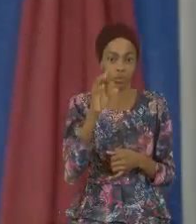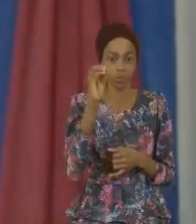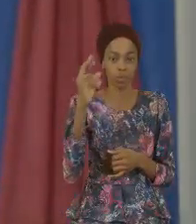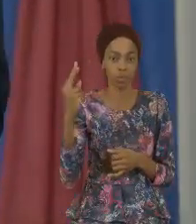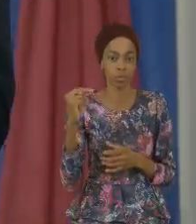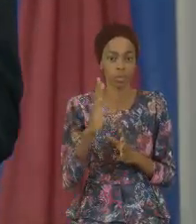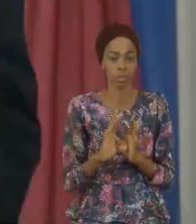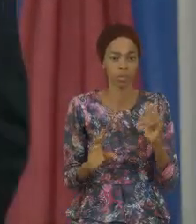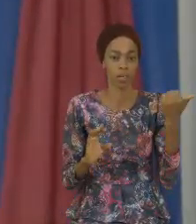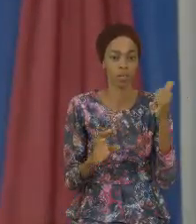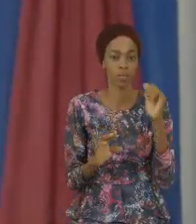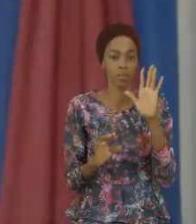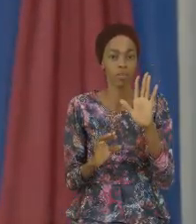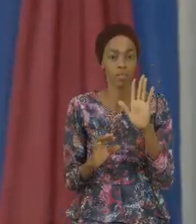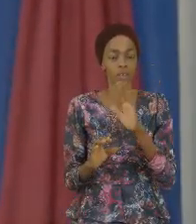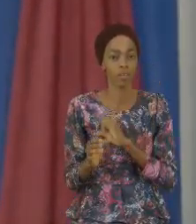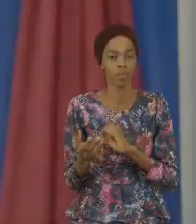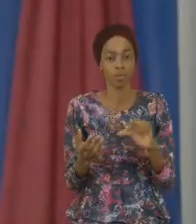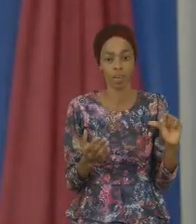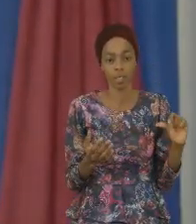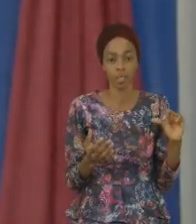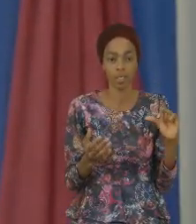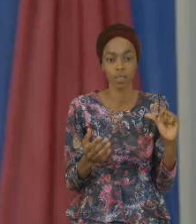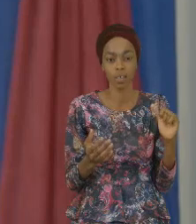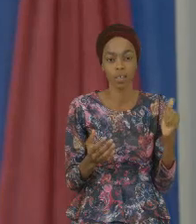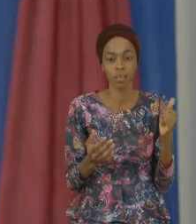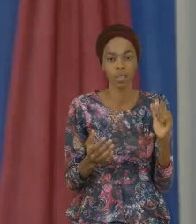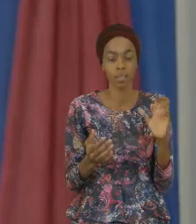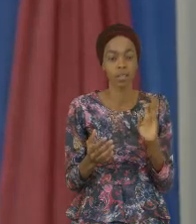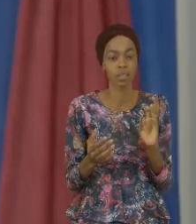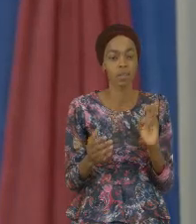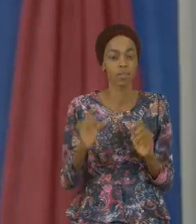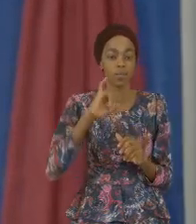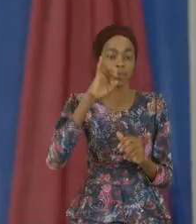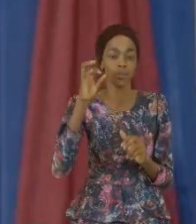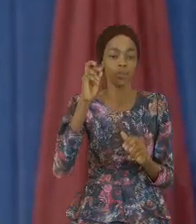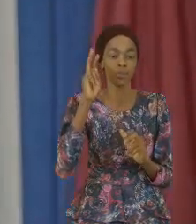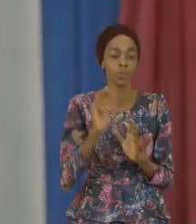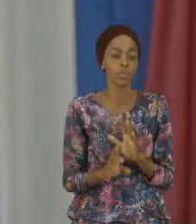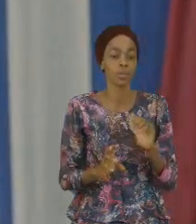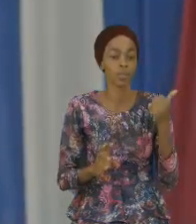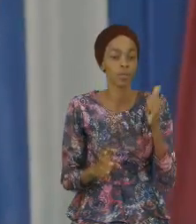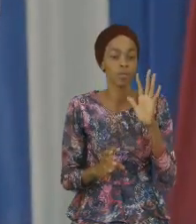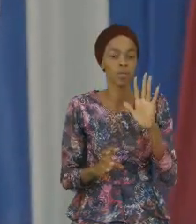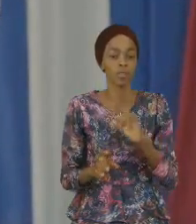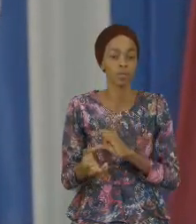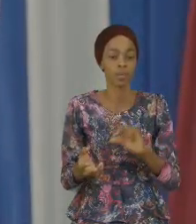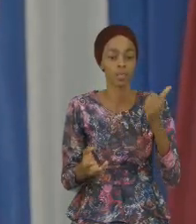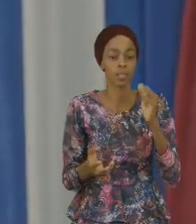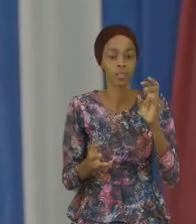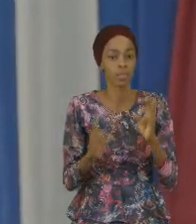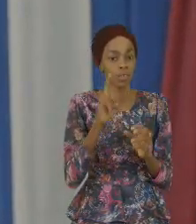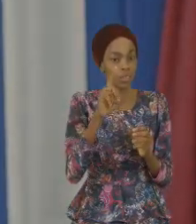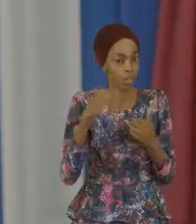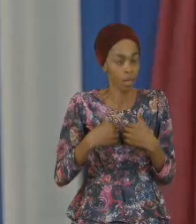15, reading from verse 16, John chapter 15, verse 16, ye have not